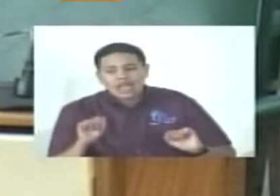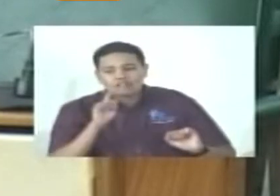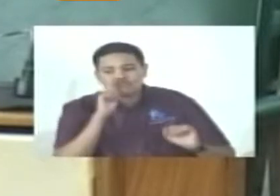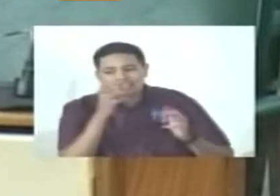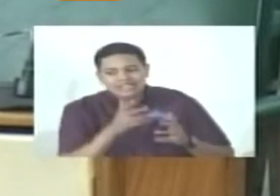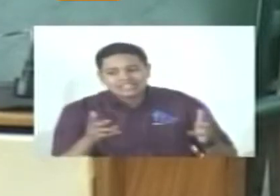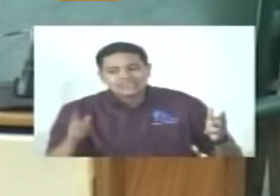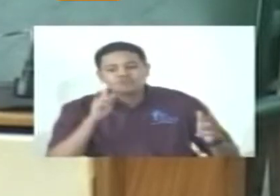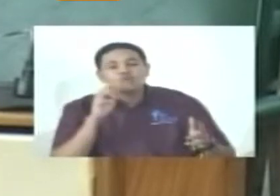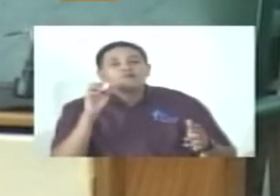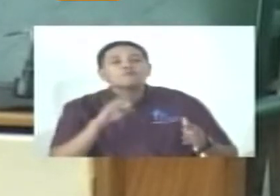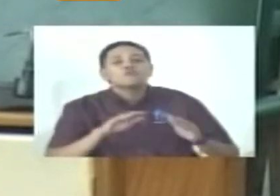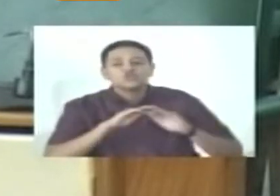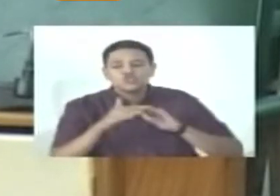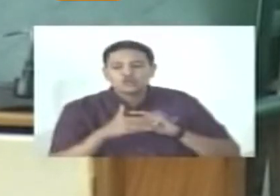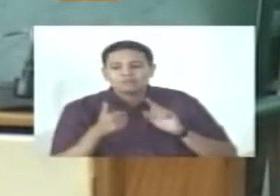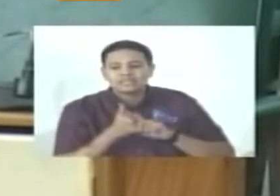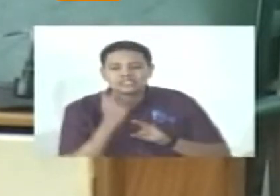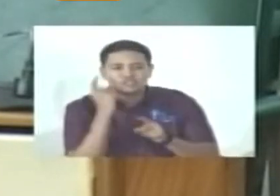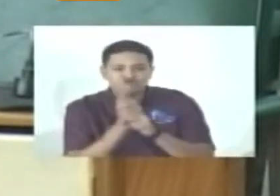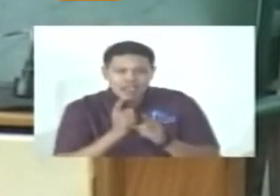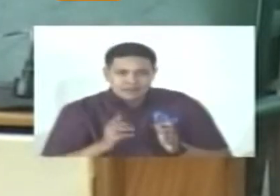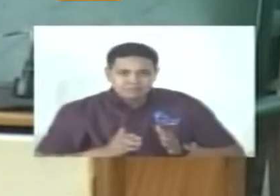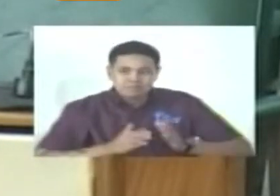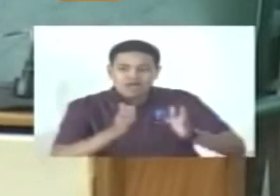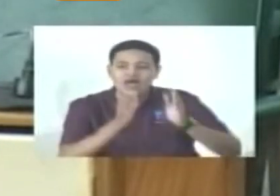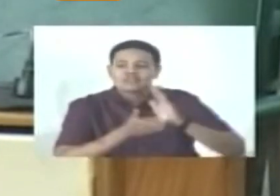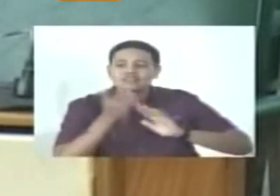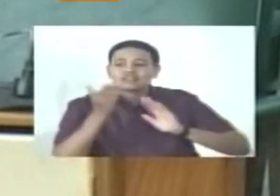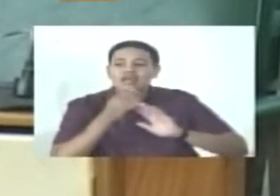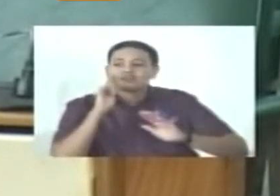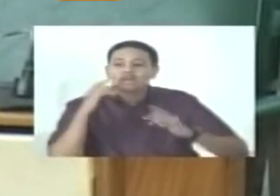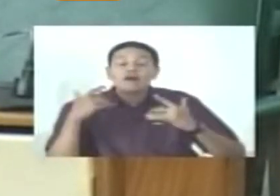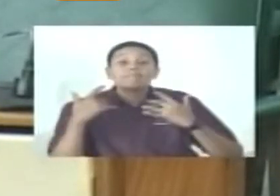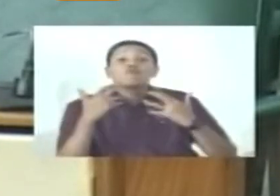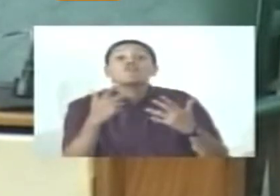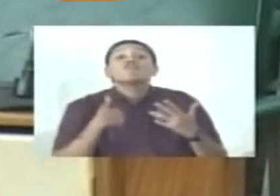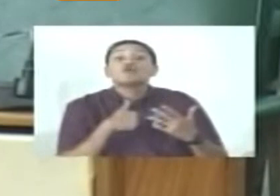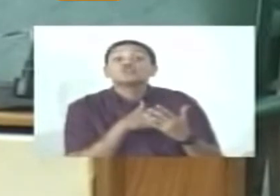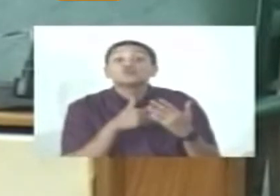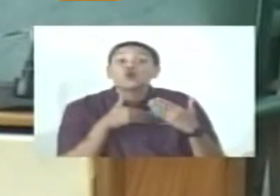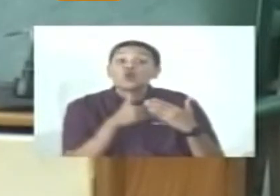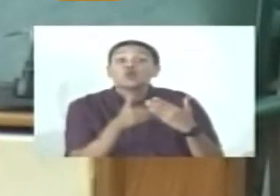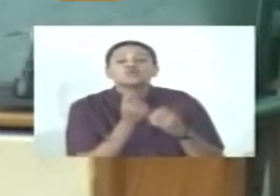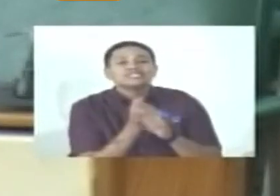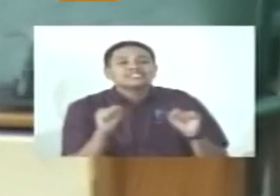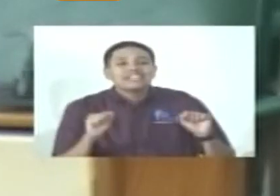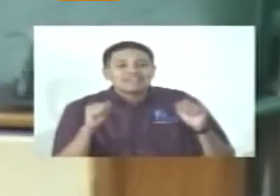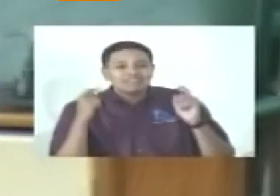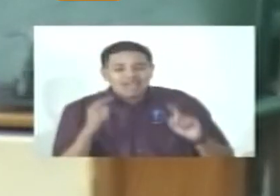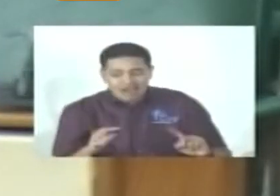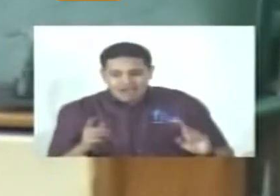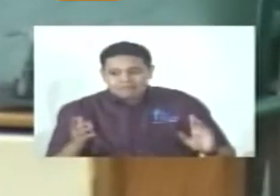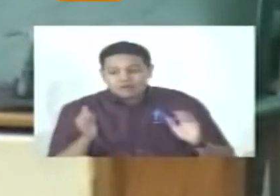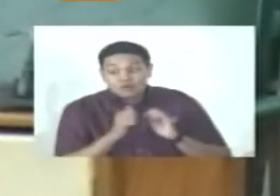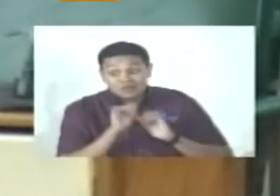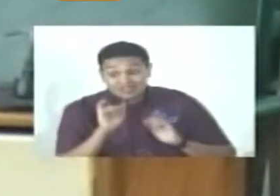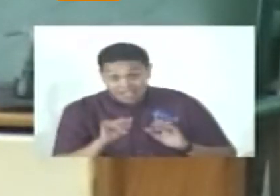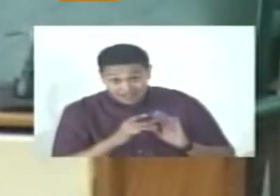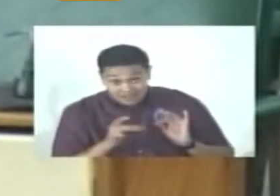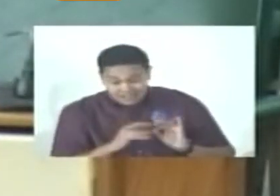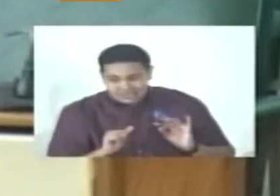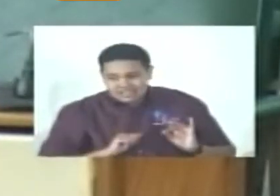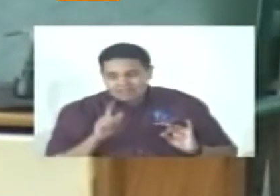that put this country on the right path, that move us closer to safety, Mr. President. With that,